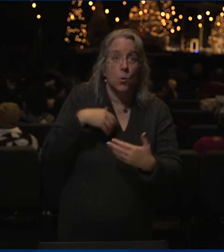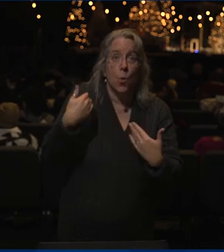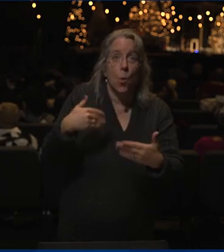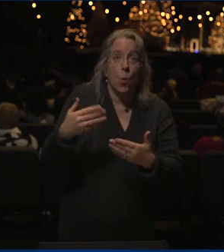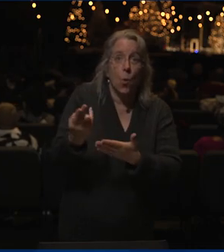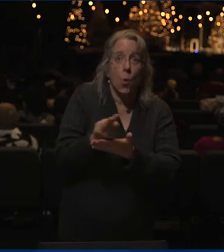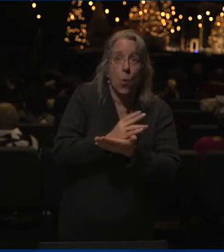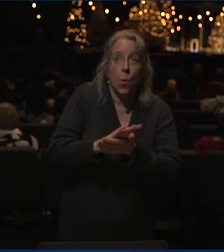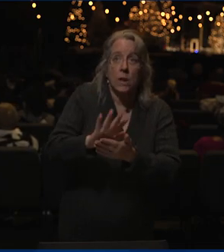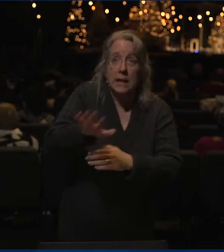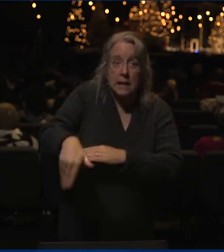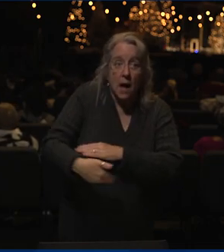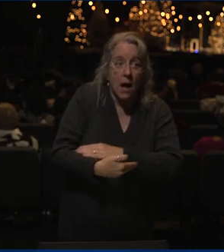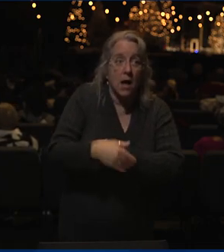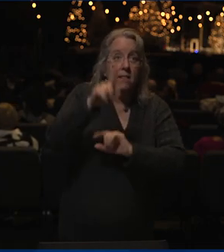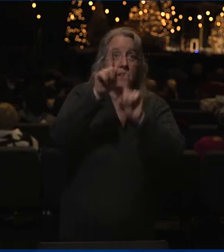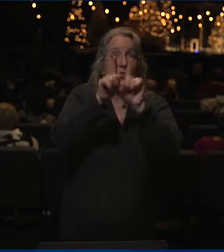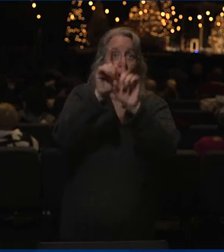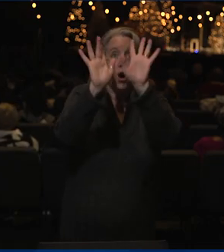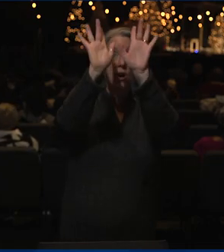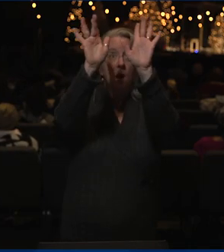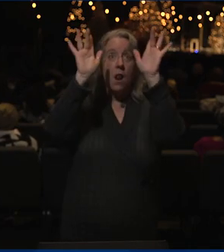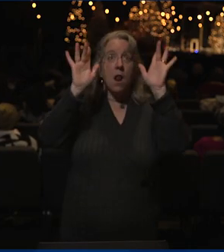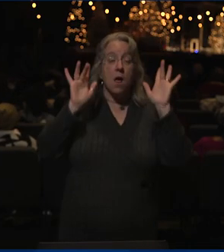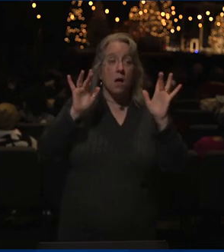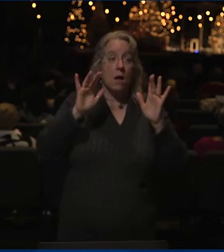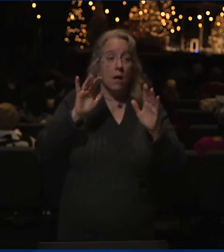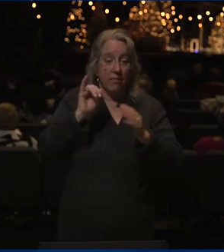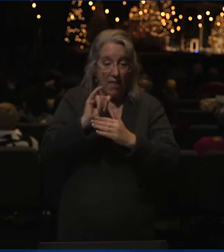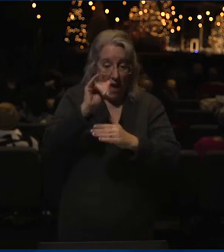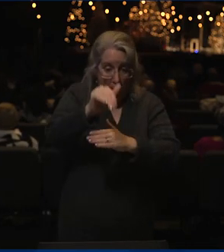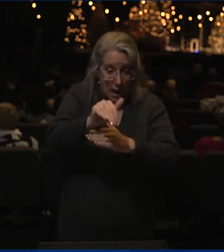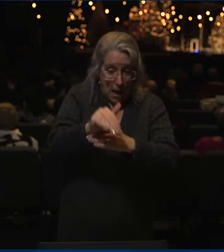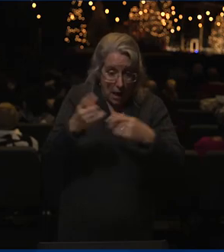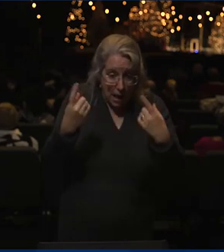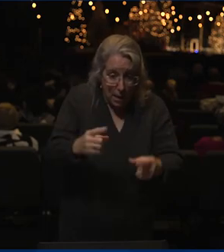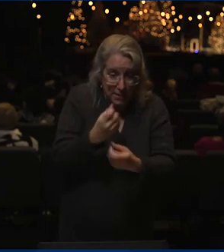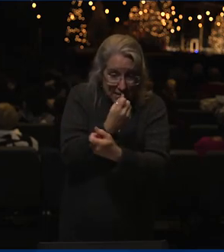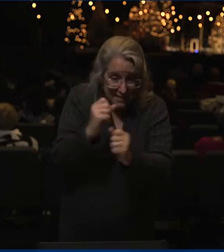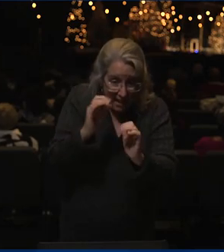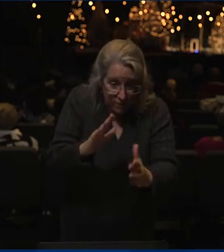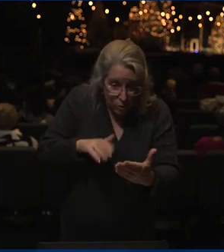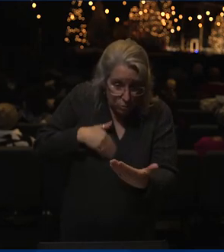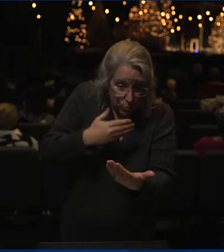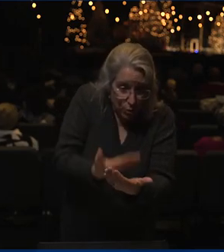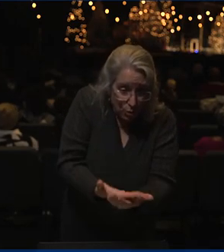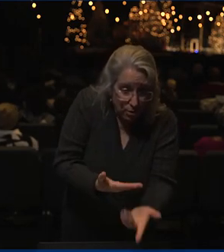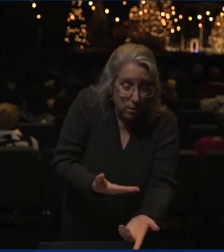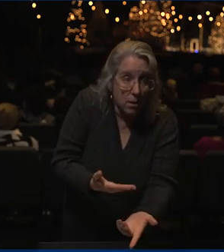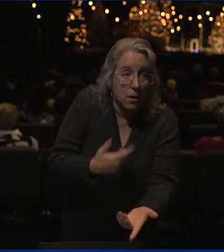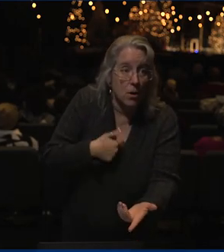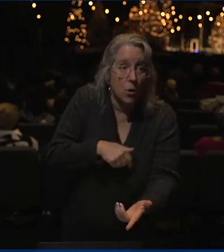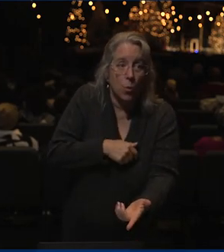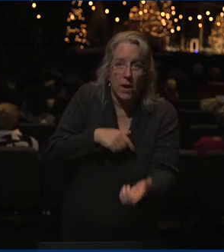shining. It is the night of our dear Savior's birth. Long lay the world in sin and error pining till he